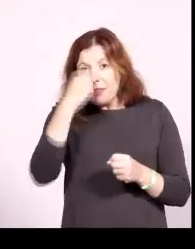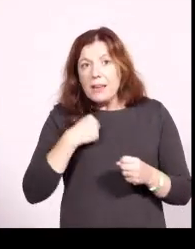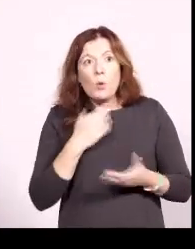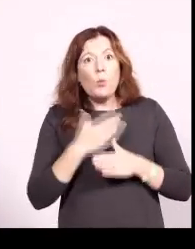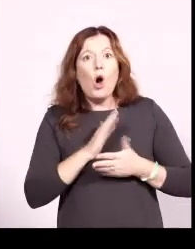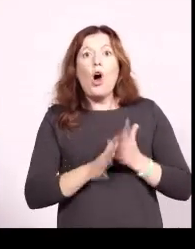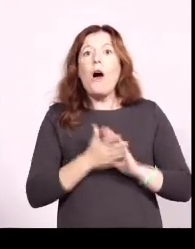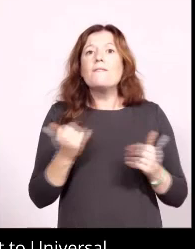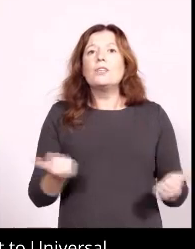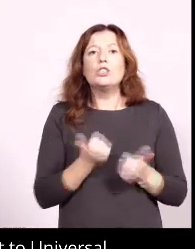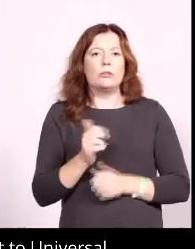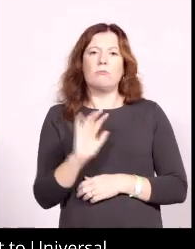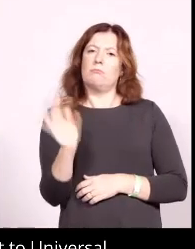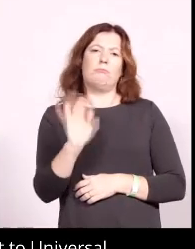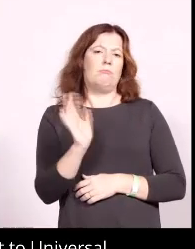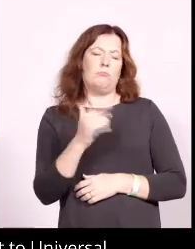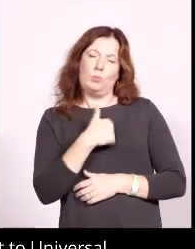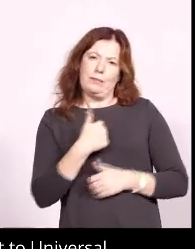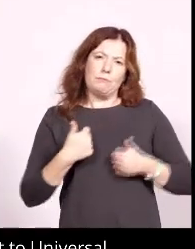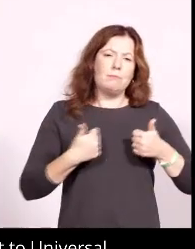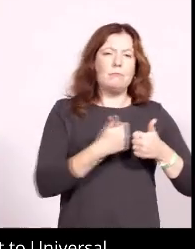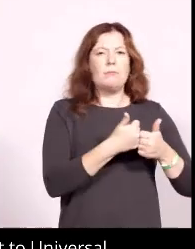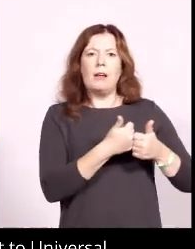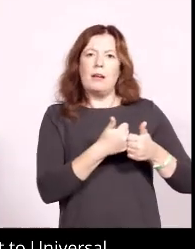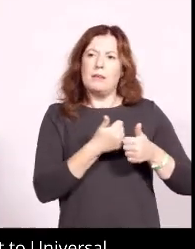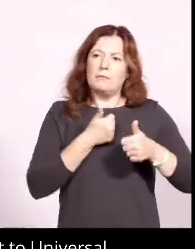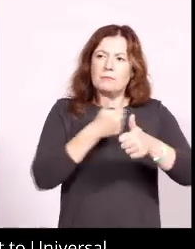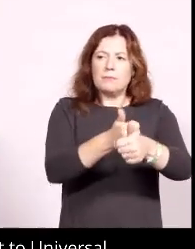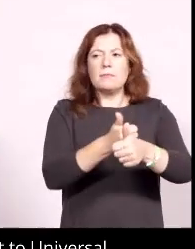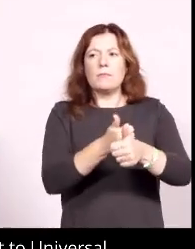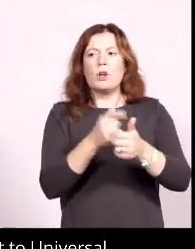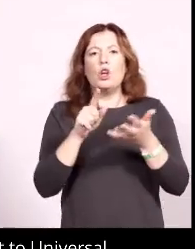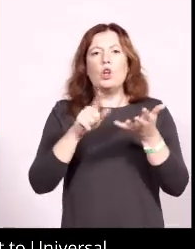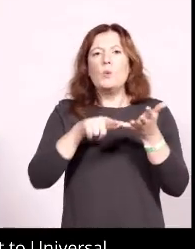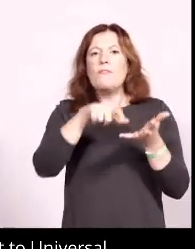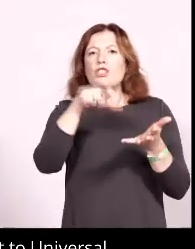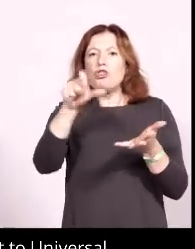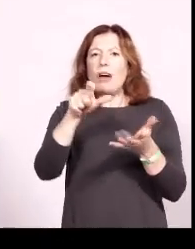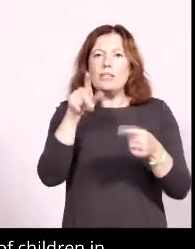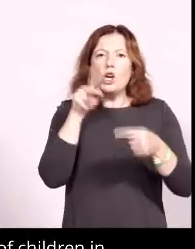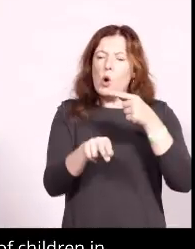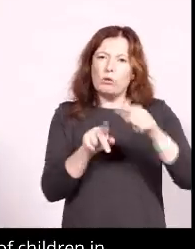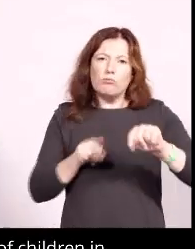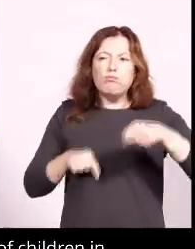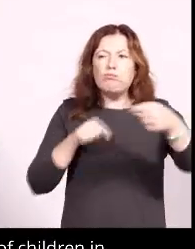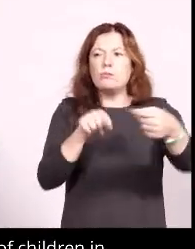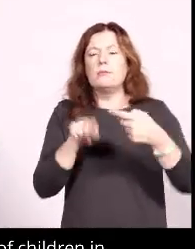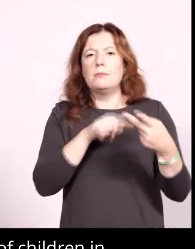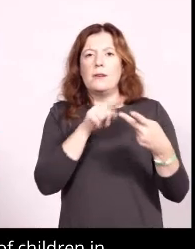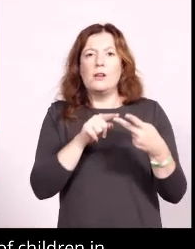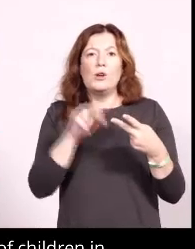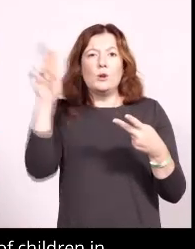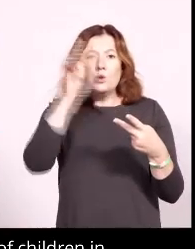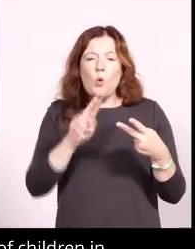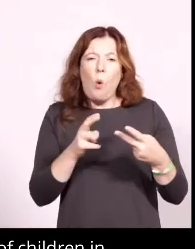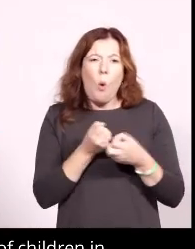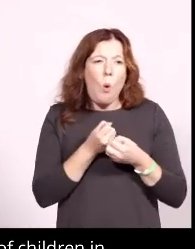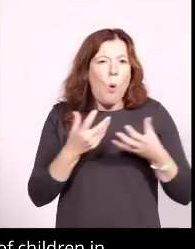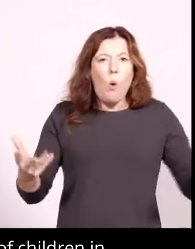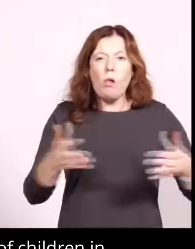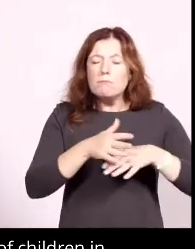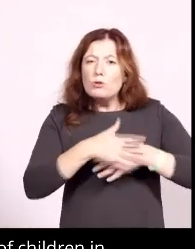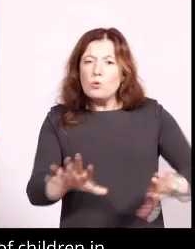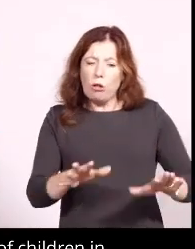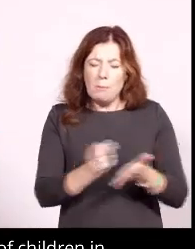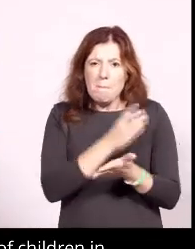have also joined you in campaigning to cancel the cut to universal credit, to provide free school meals to thousands of